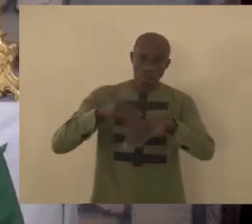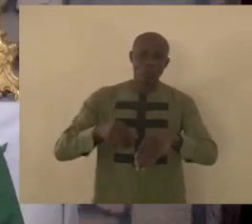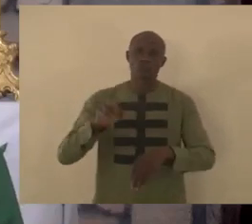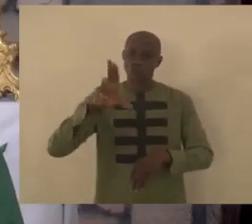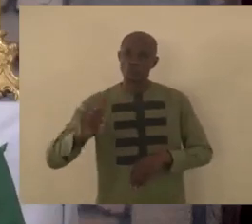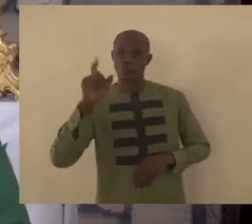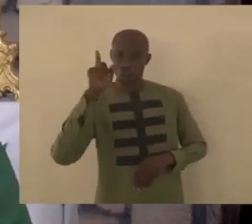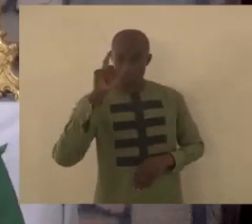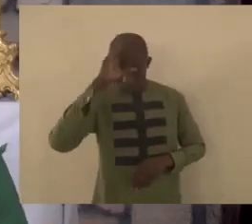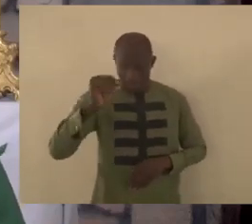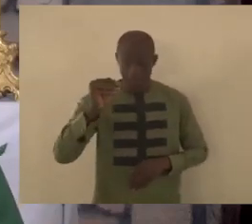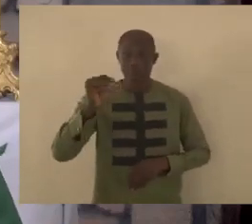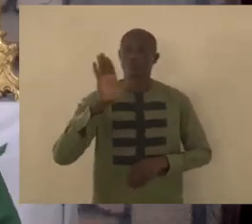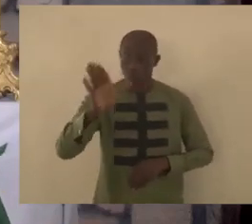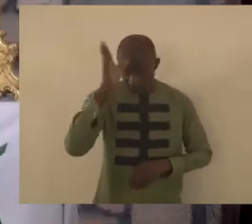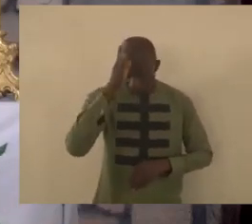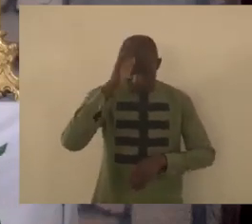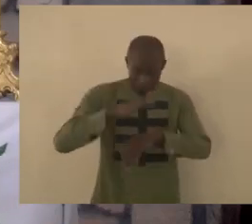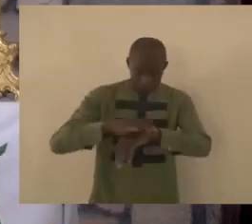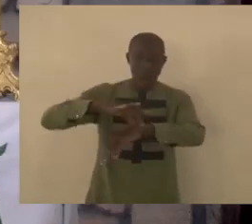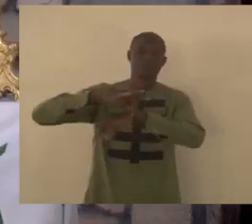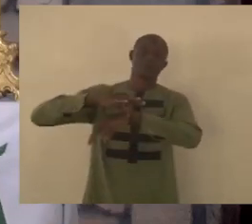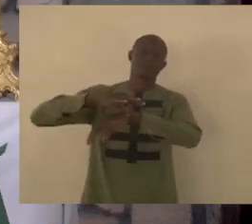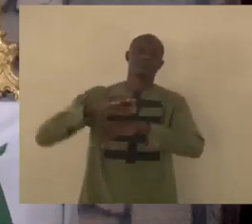Call no man your father on earth.